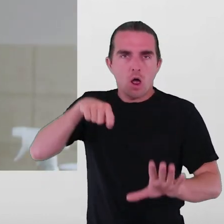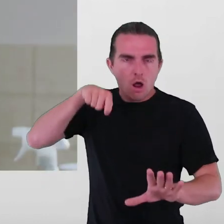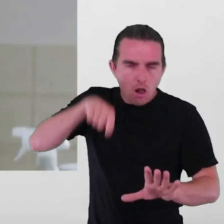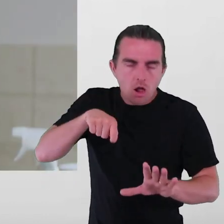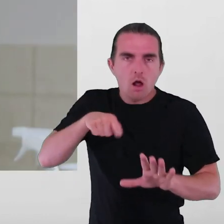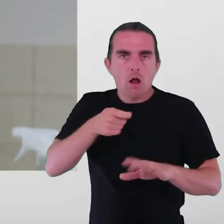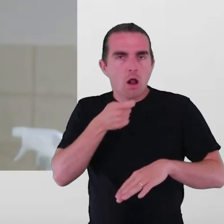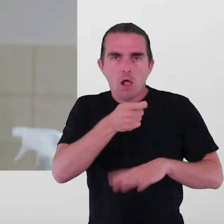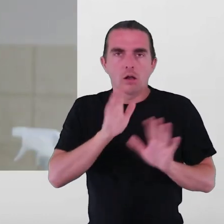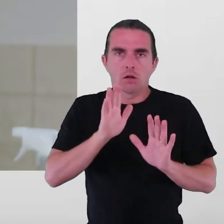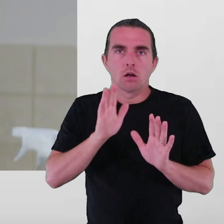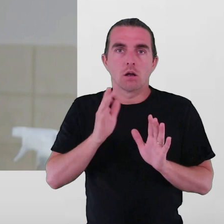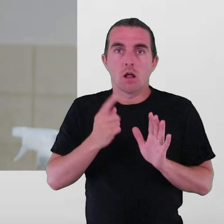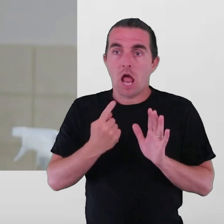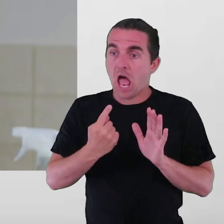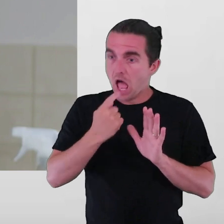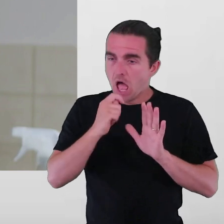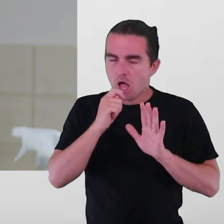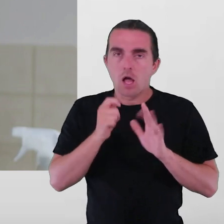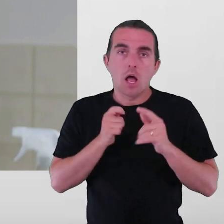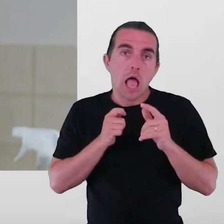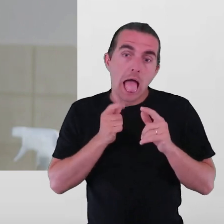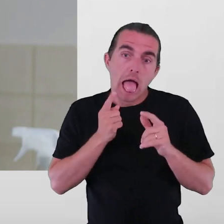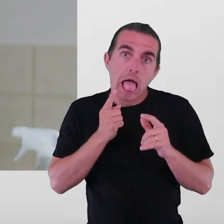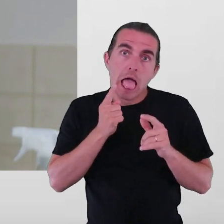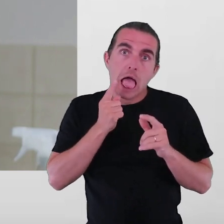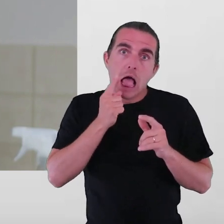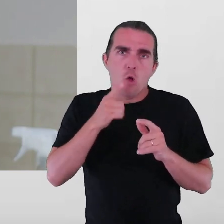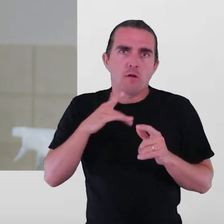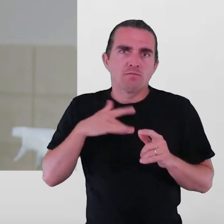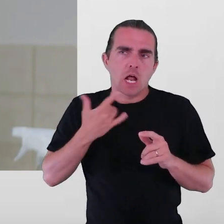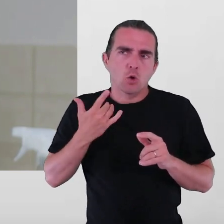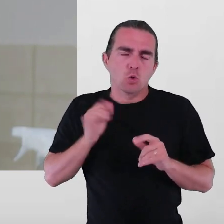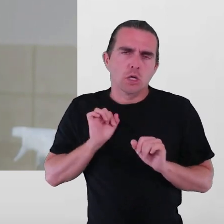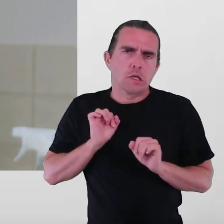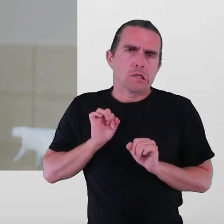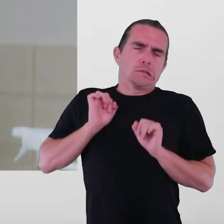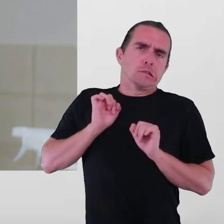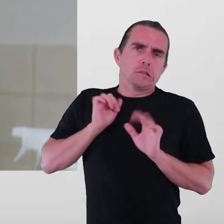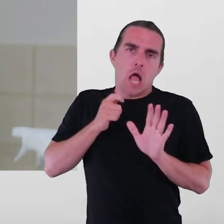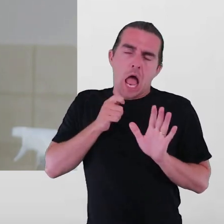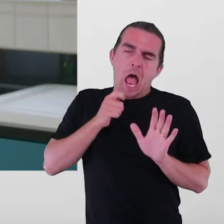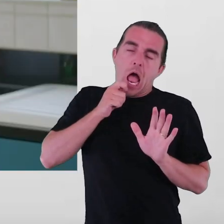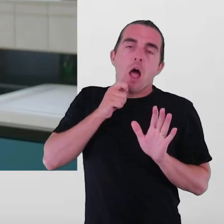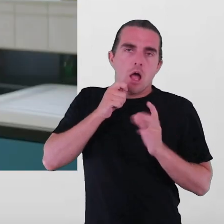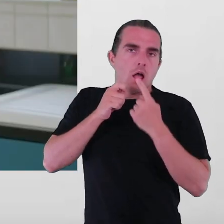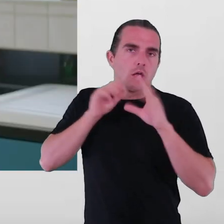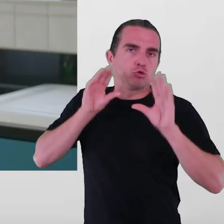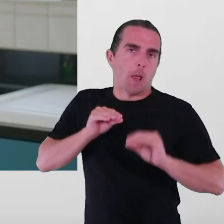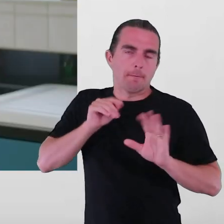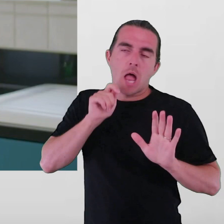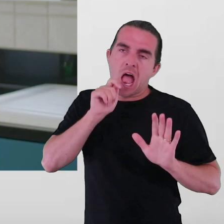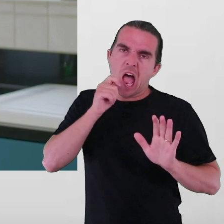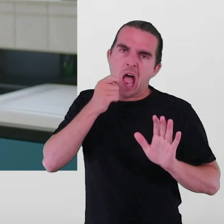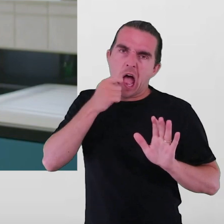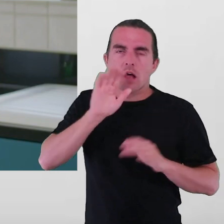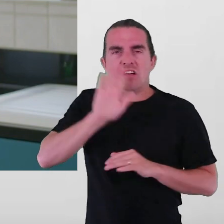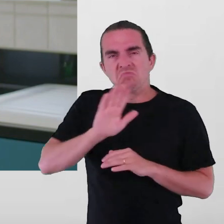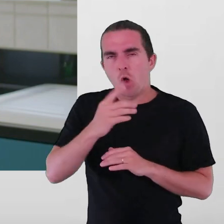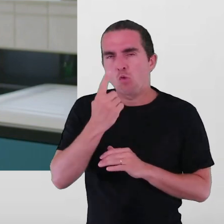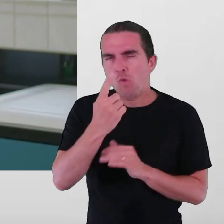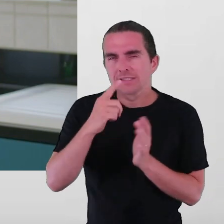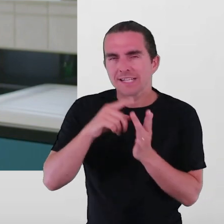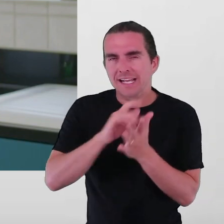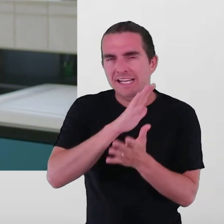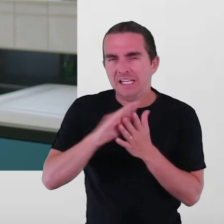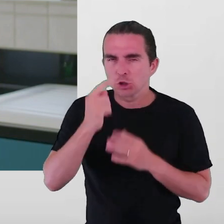face, insert the same swab inside of your nostril until you feel resistance. This is about 1 inch in an adult.